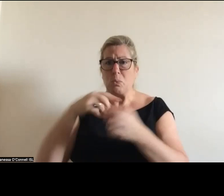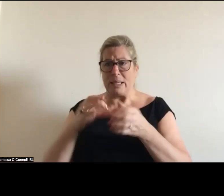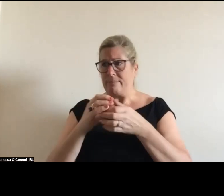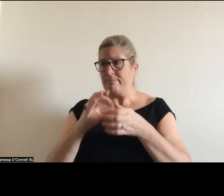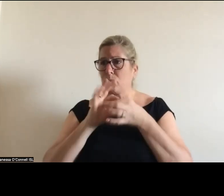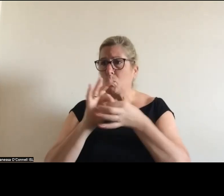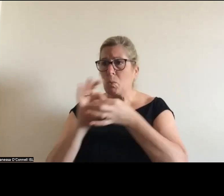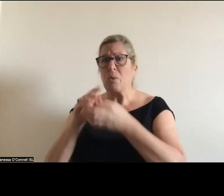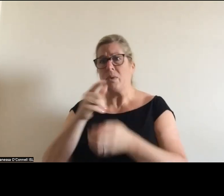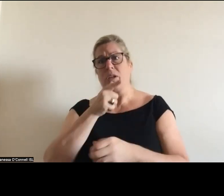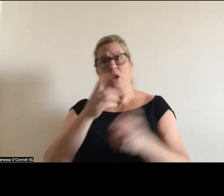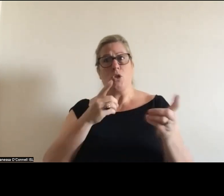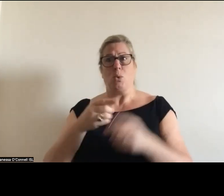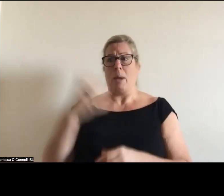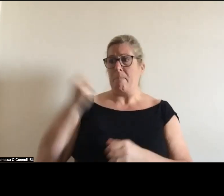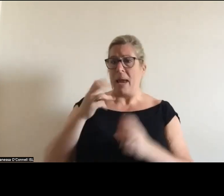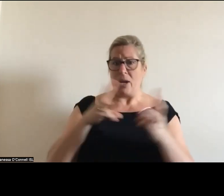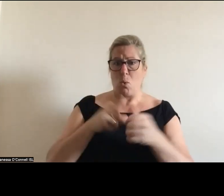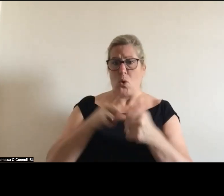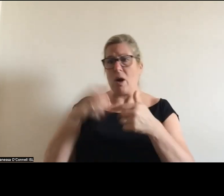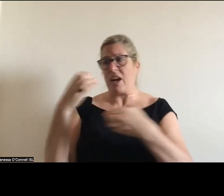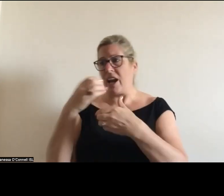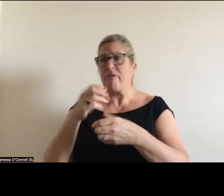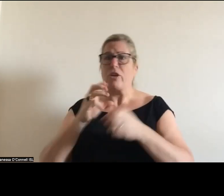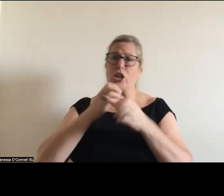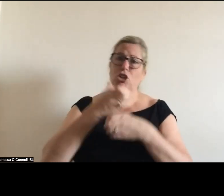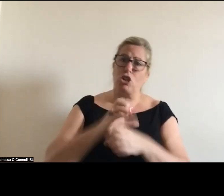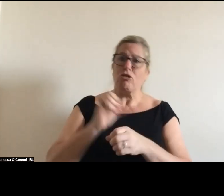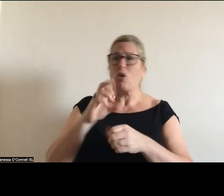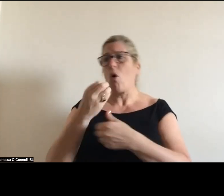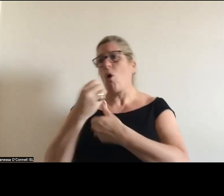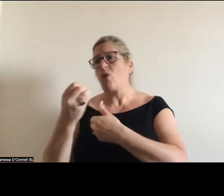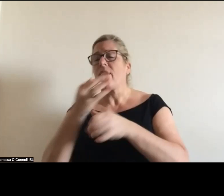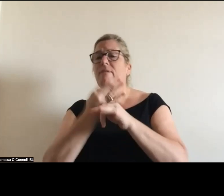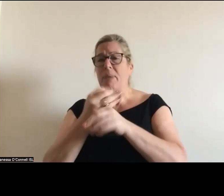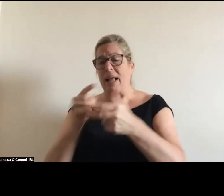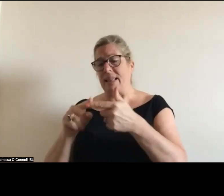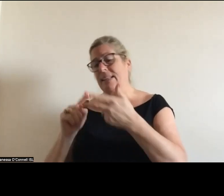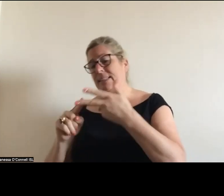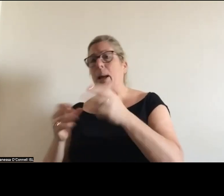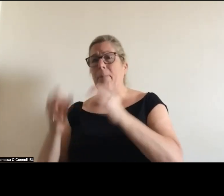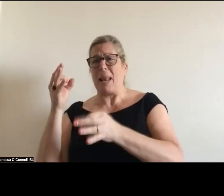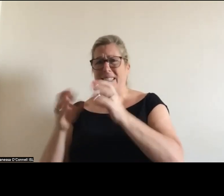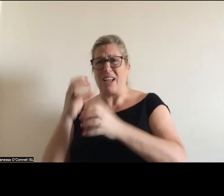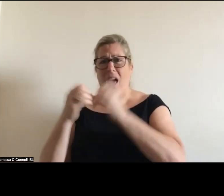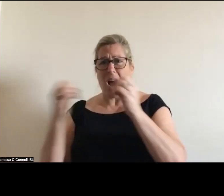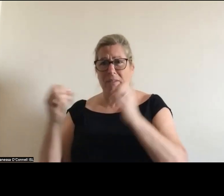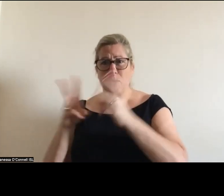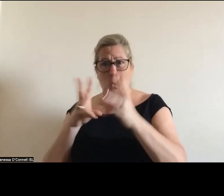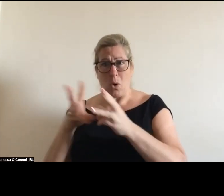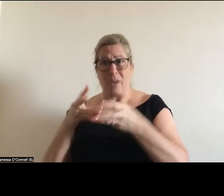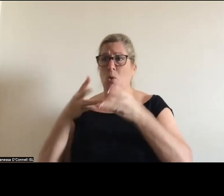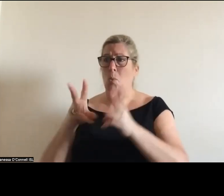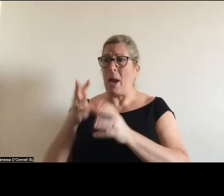paid work, they do their caring for children or other family members, and then they do their political office work. The way political office has been